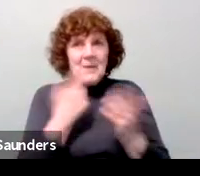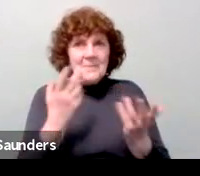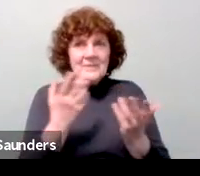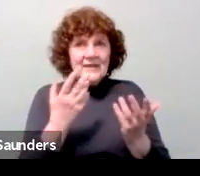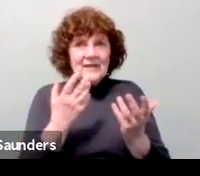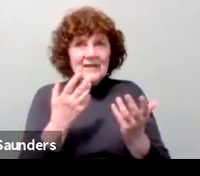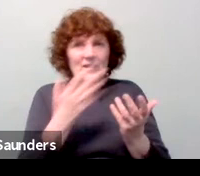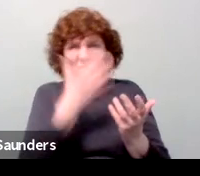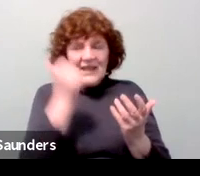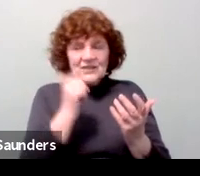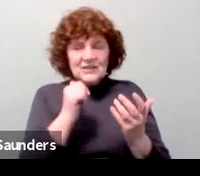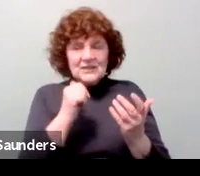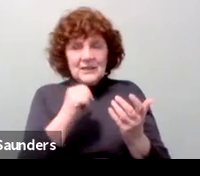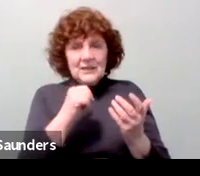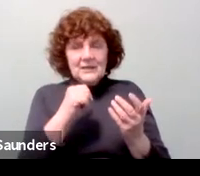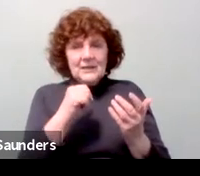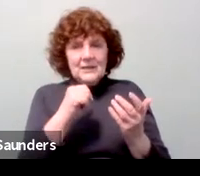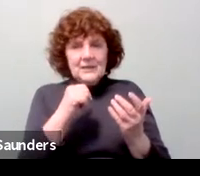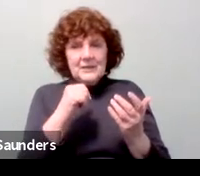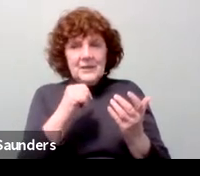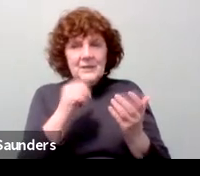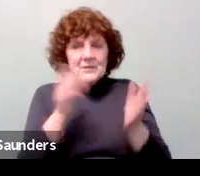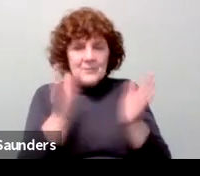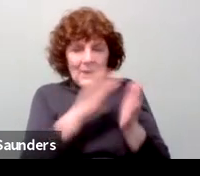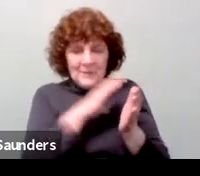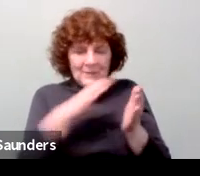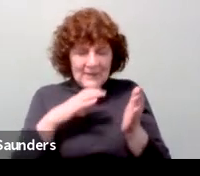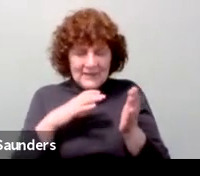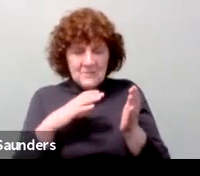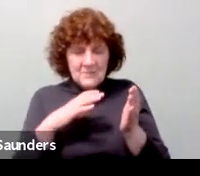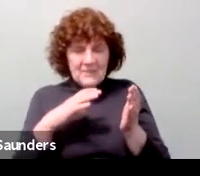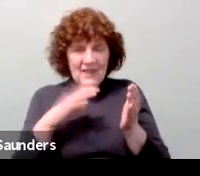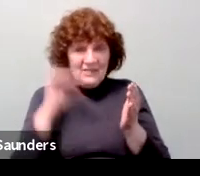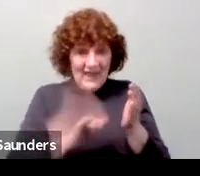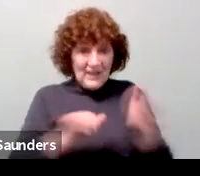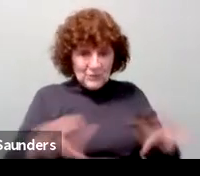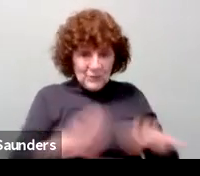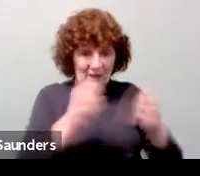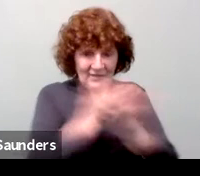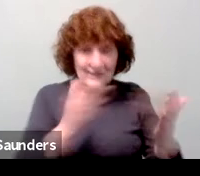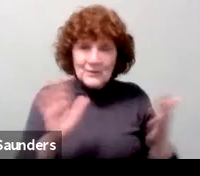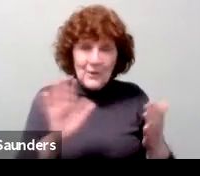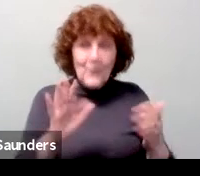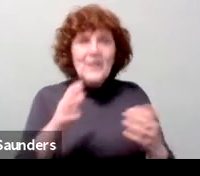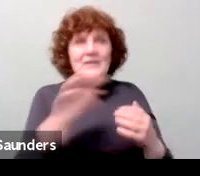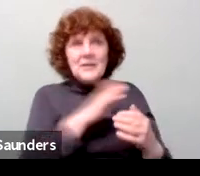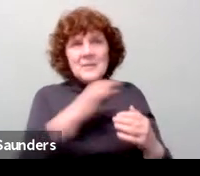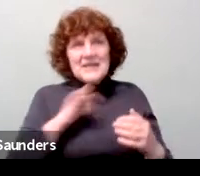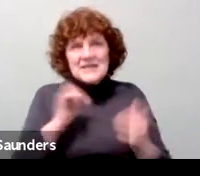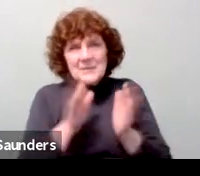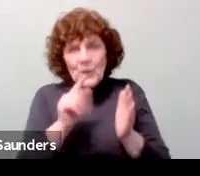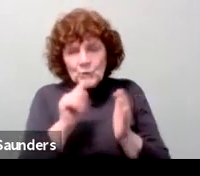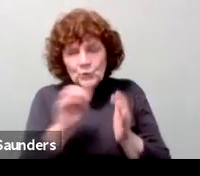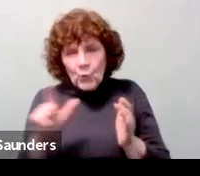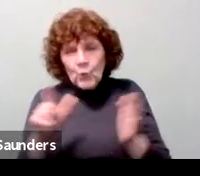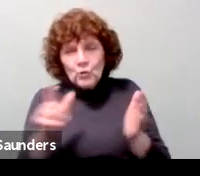the committee. Let's think of the committee just as a small tool to advance the work. And the work starts